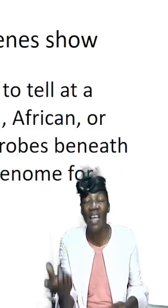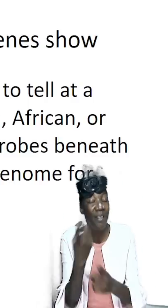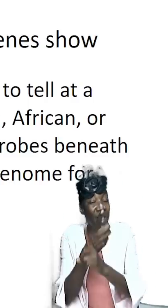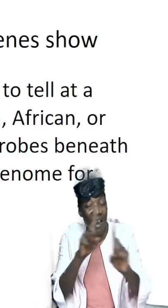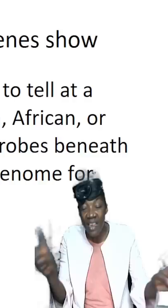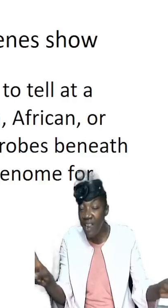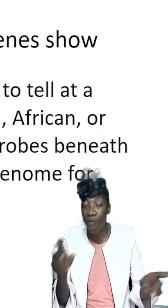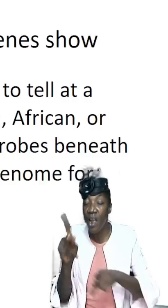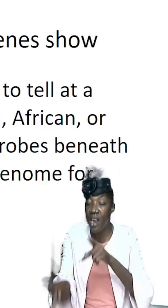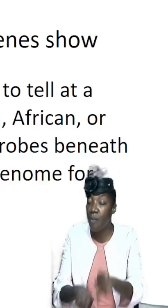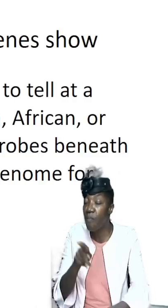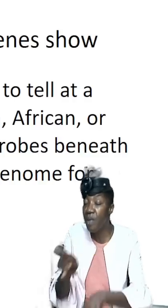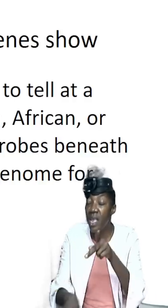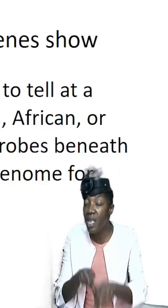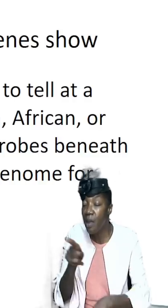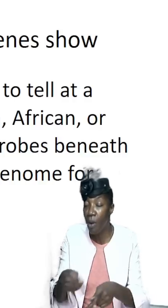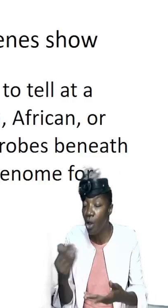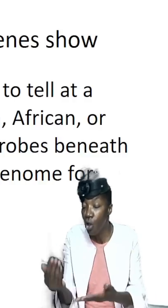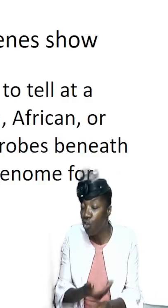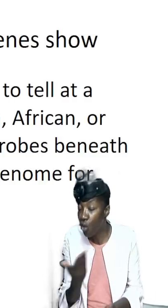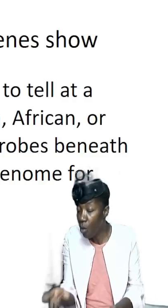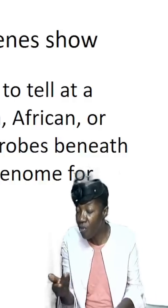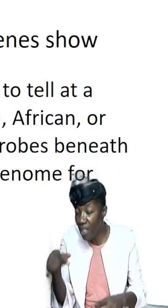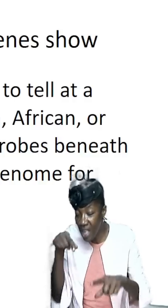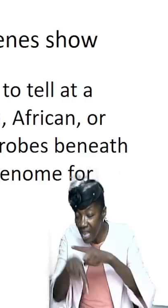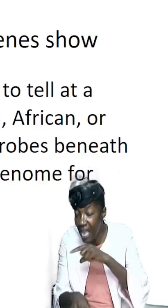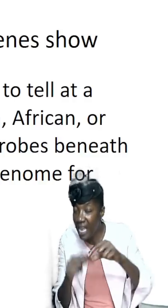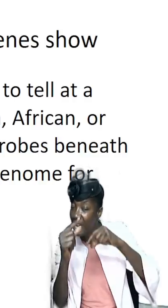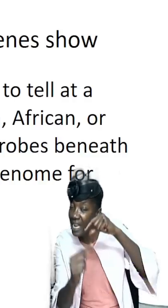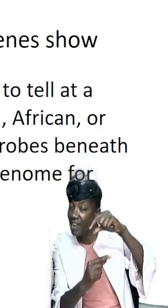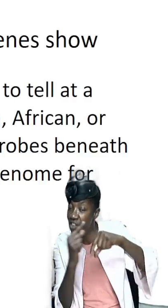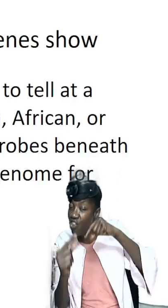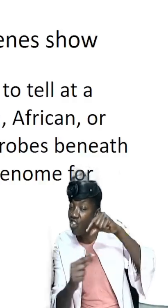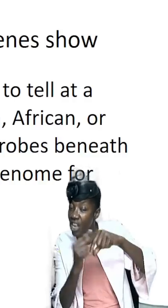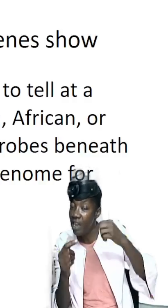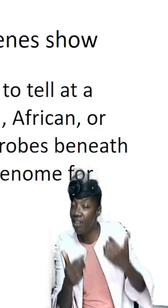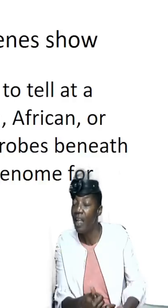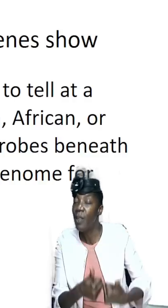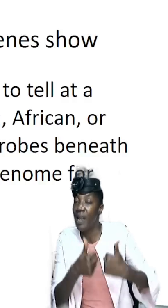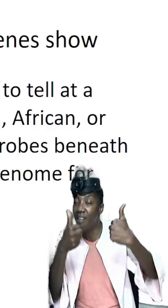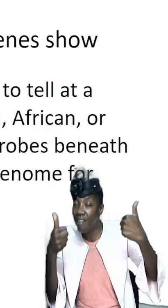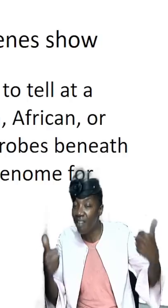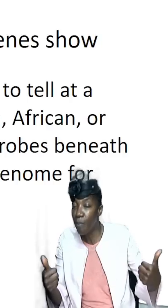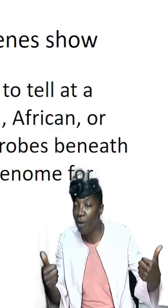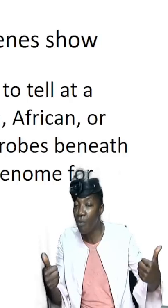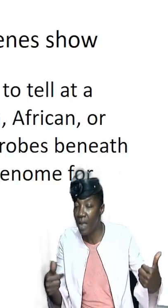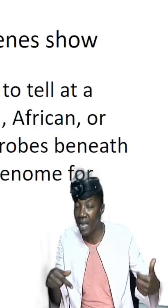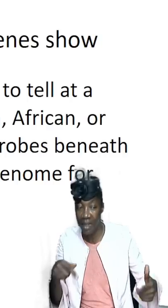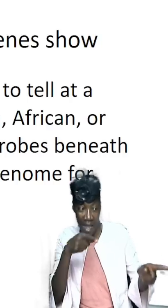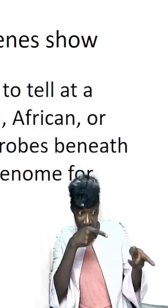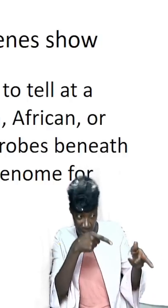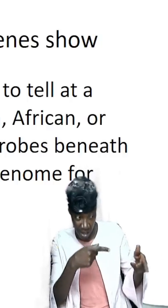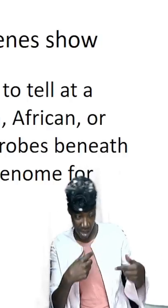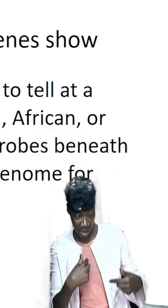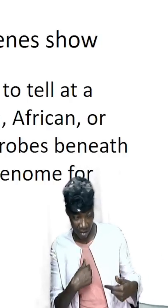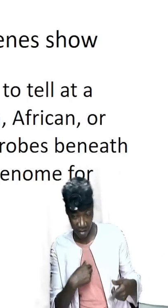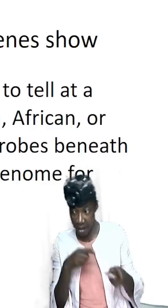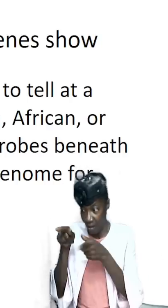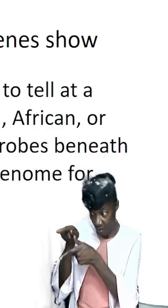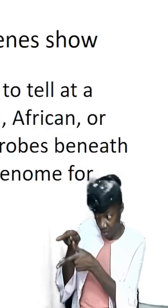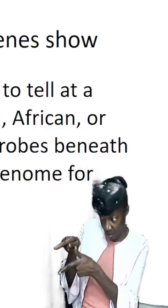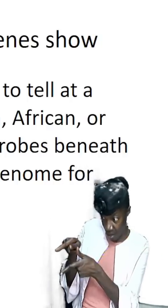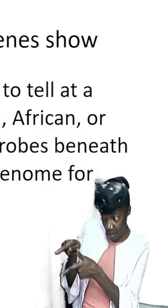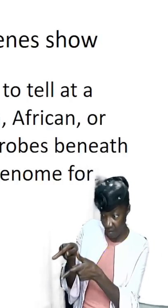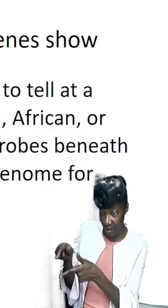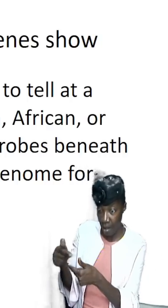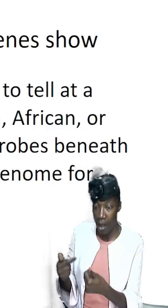there are different things, something must be there in the genes that separate the white man from the African, from the Chinese, or